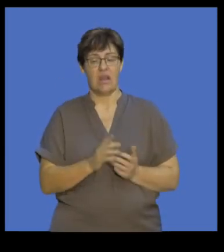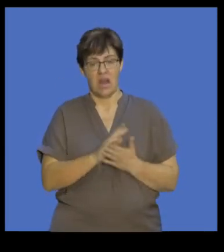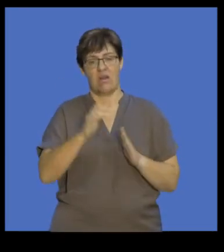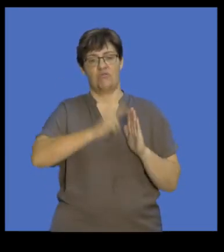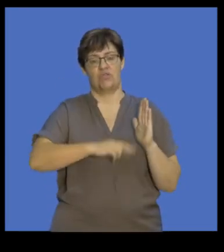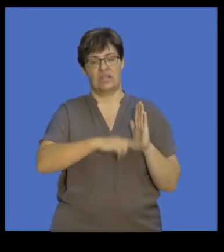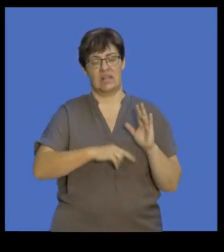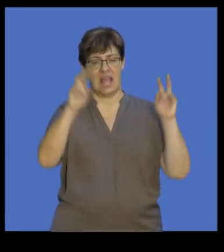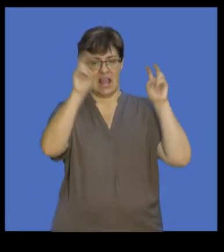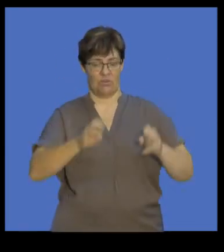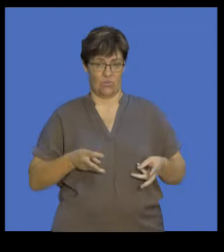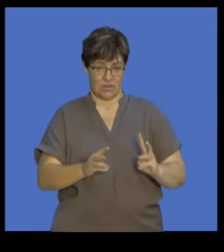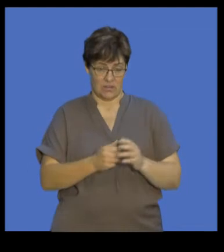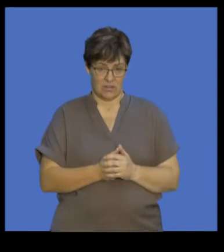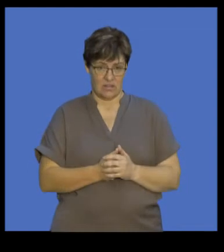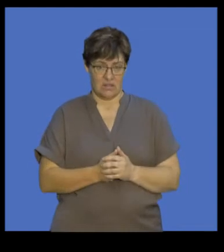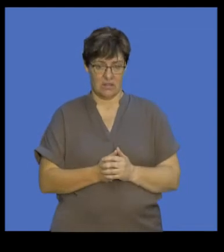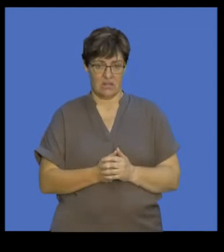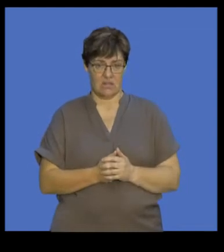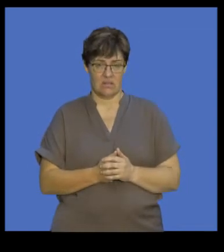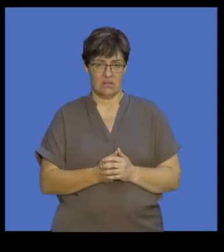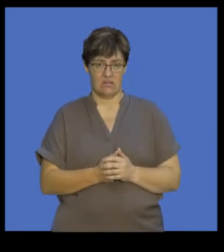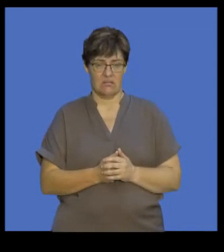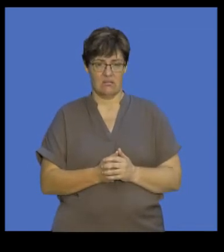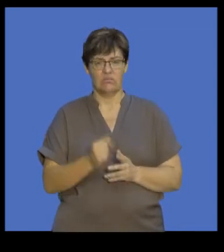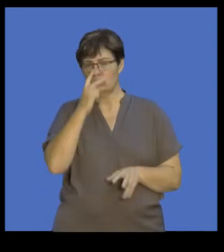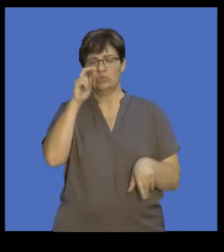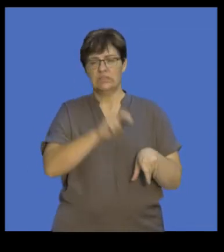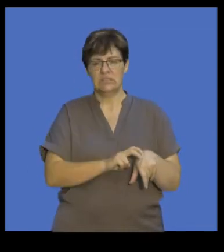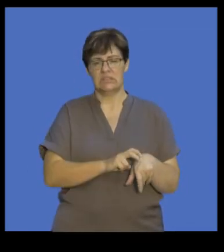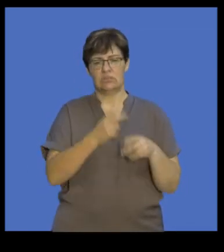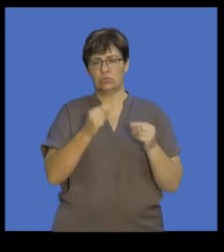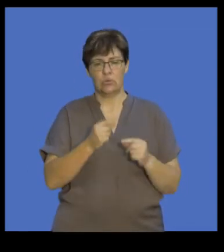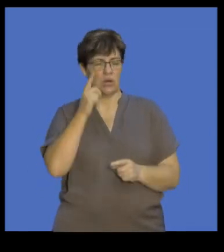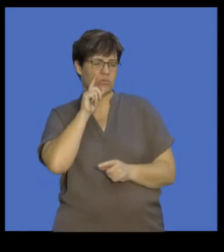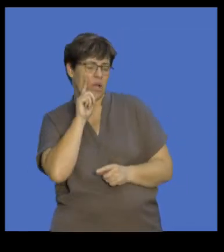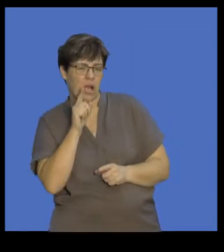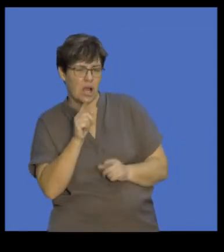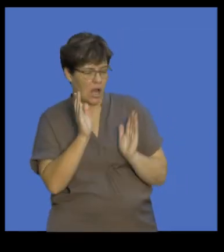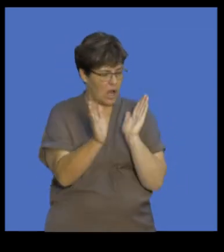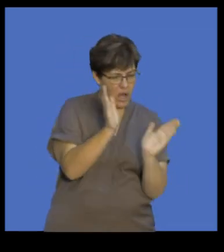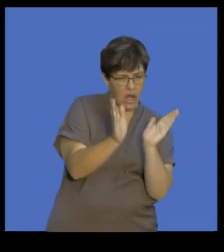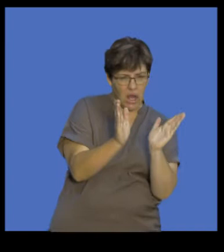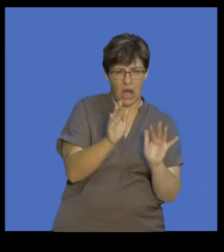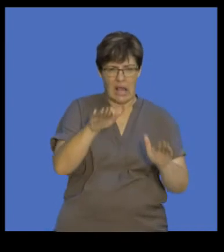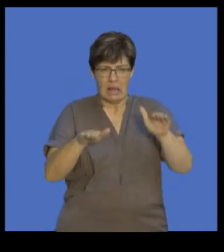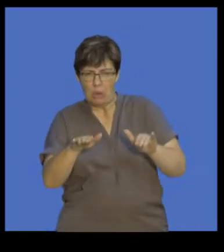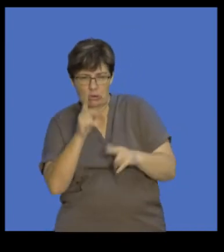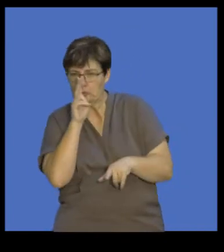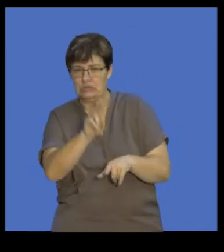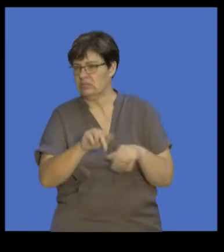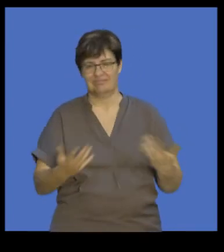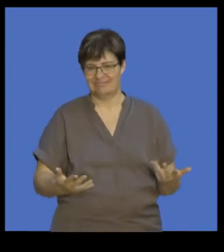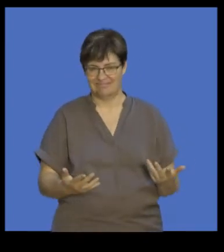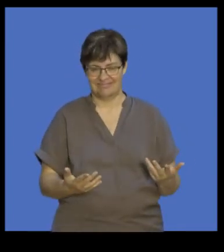the reading electronically, so you don't have to, do the check between those calibrations